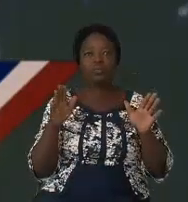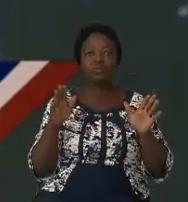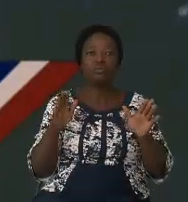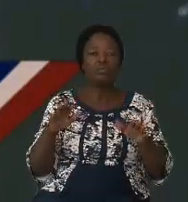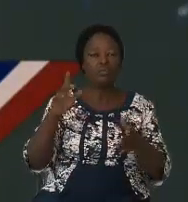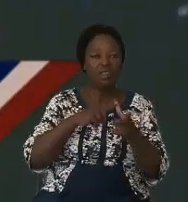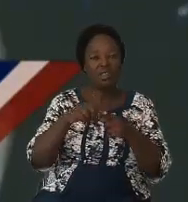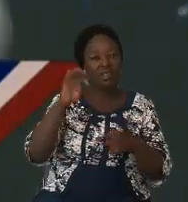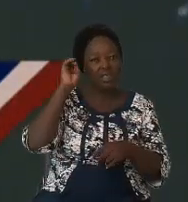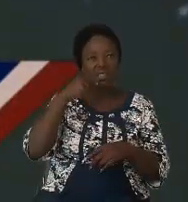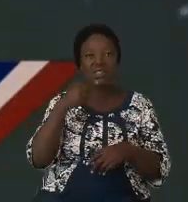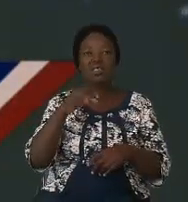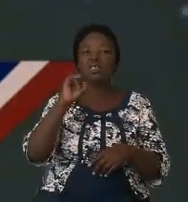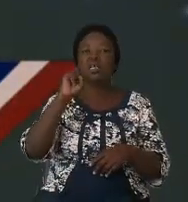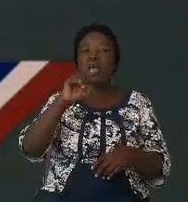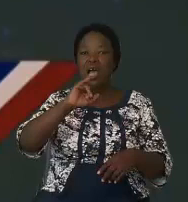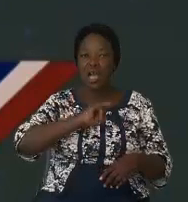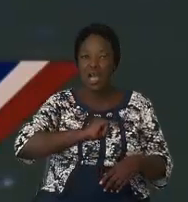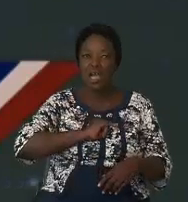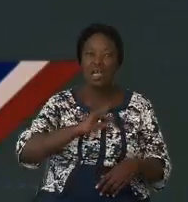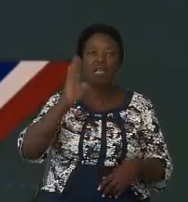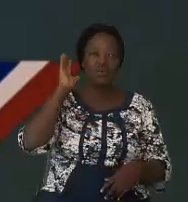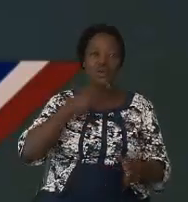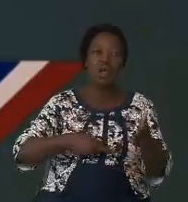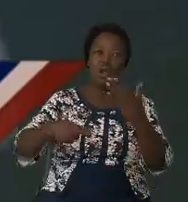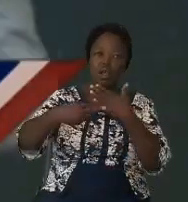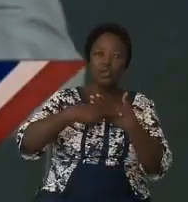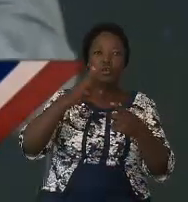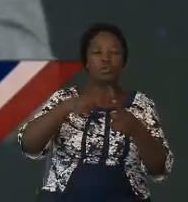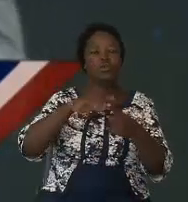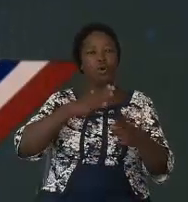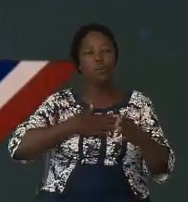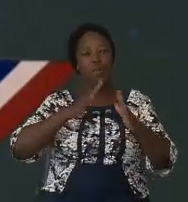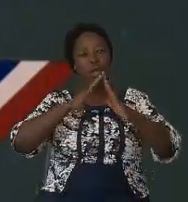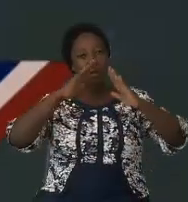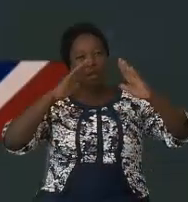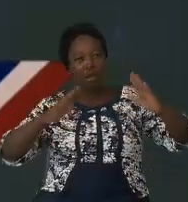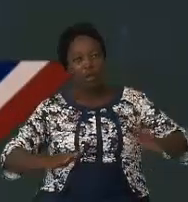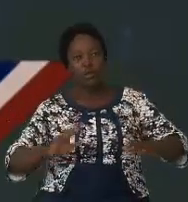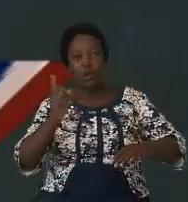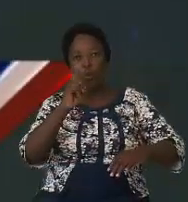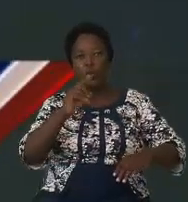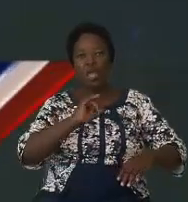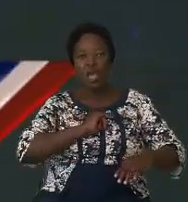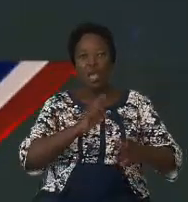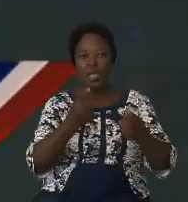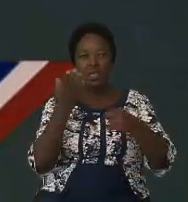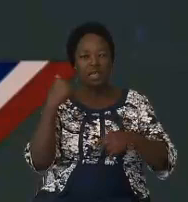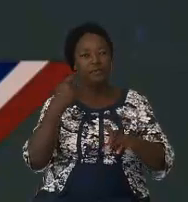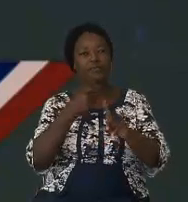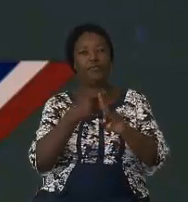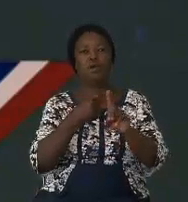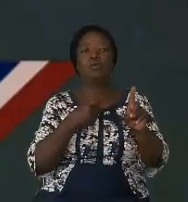finding none, he says, I will return to my